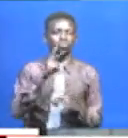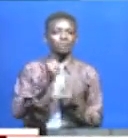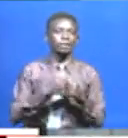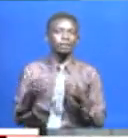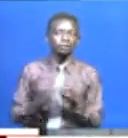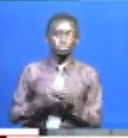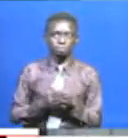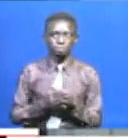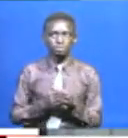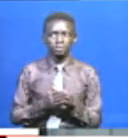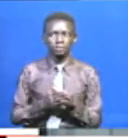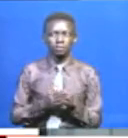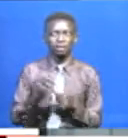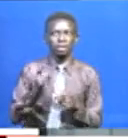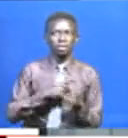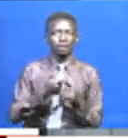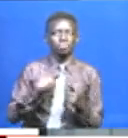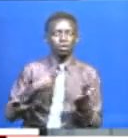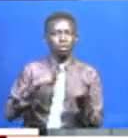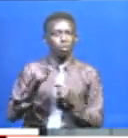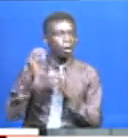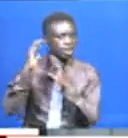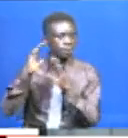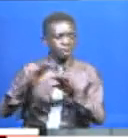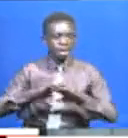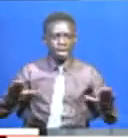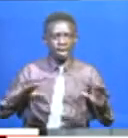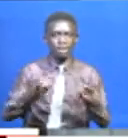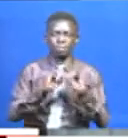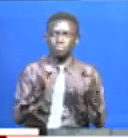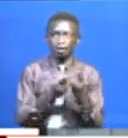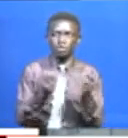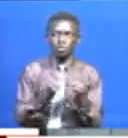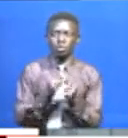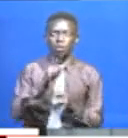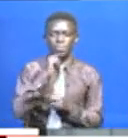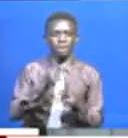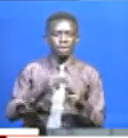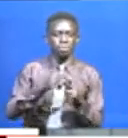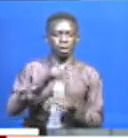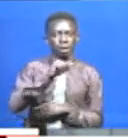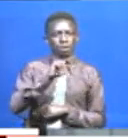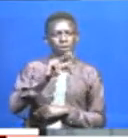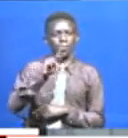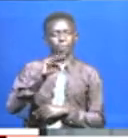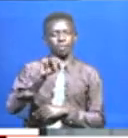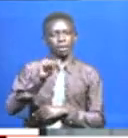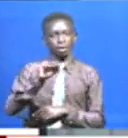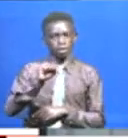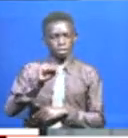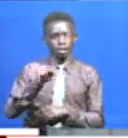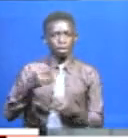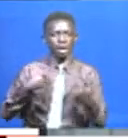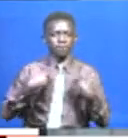2019, I went to the Kilifi Lands Department, and Mr. Atman had